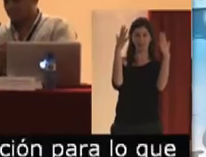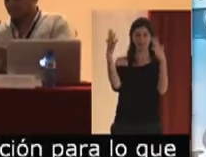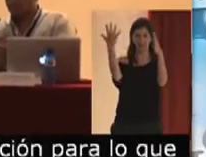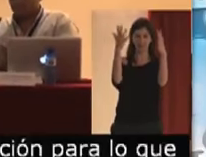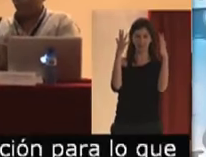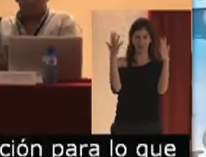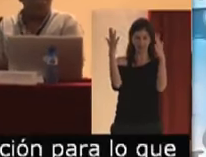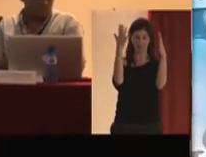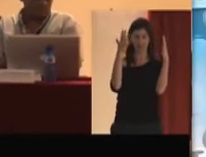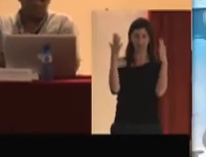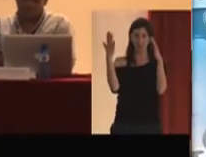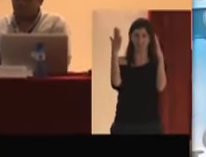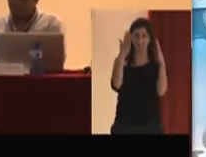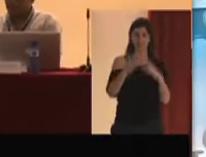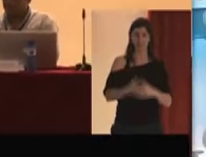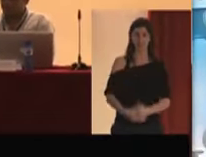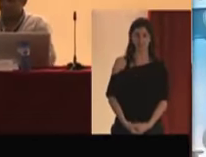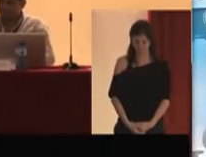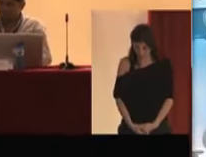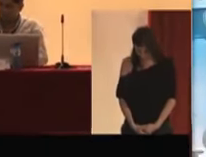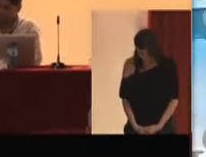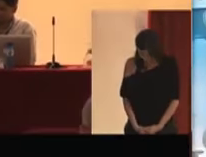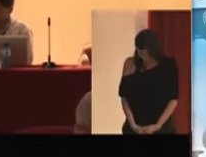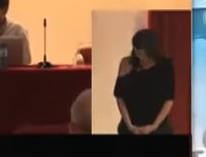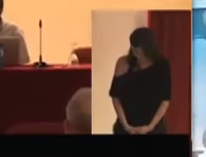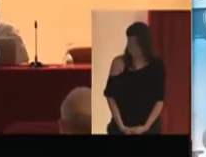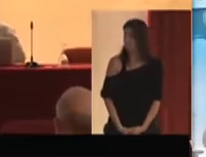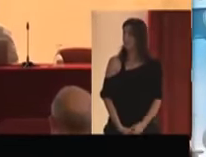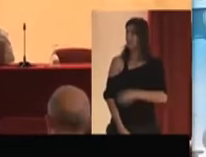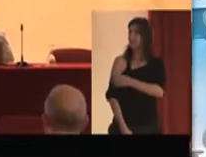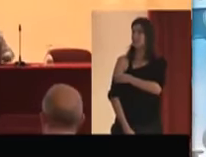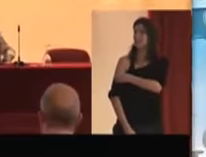have, and you have this at the address of our website, the internet.